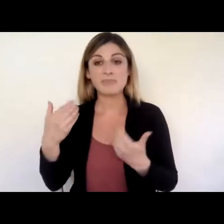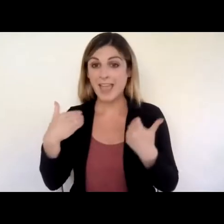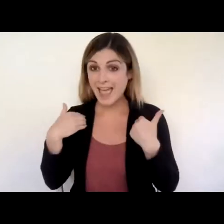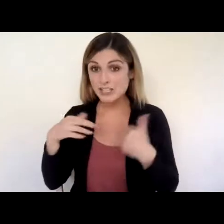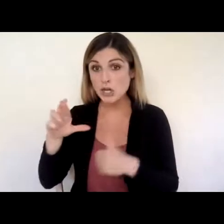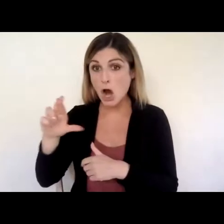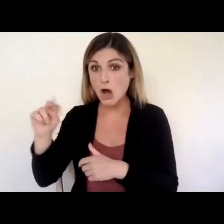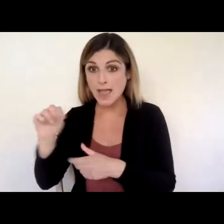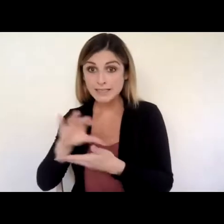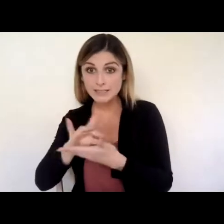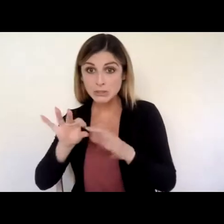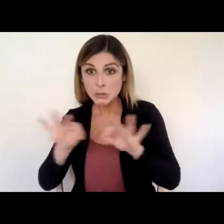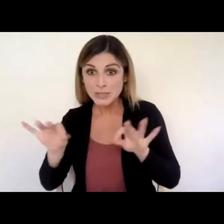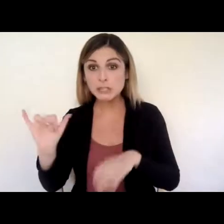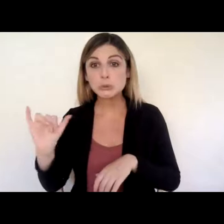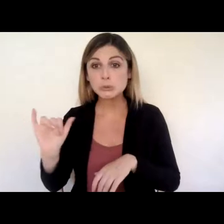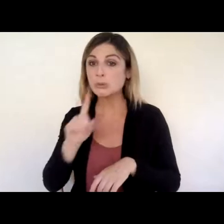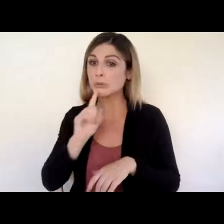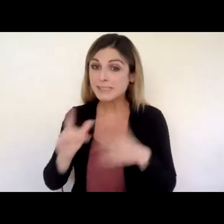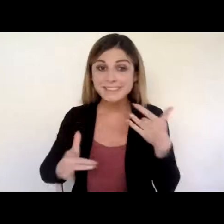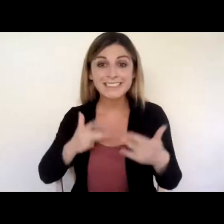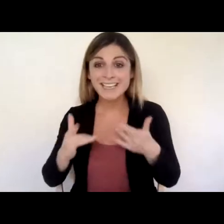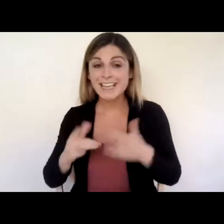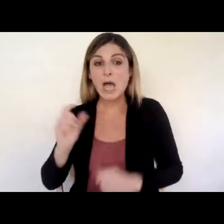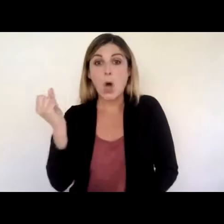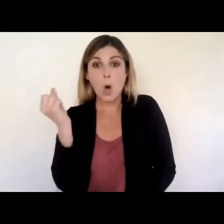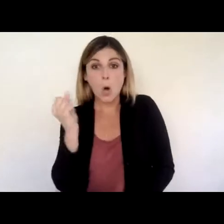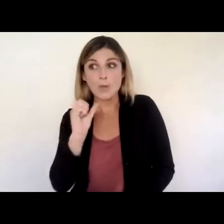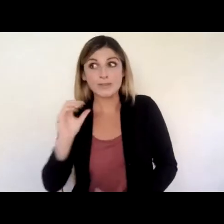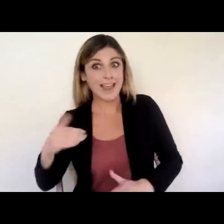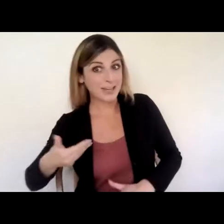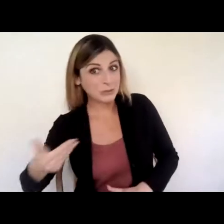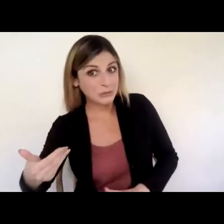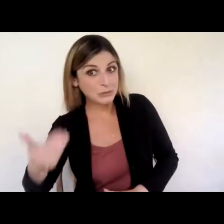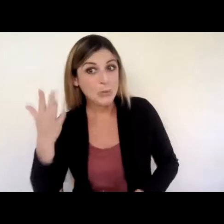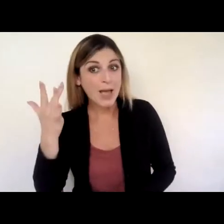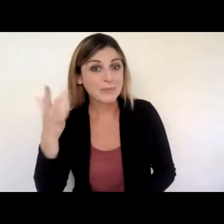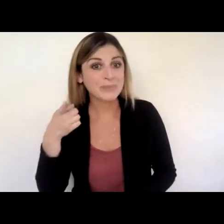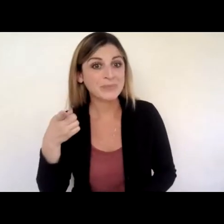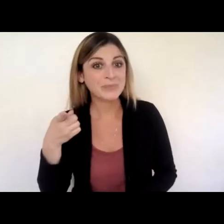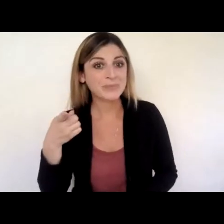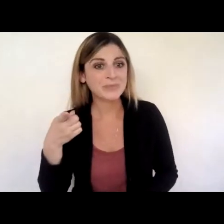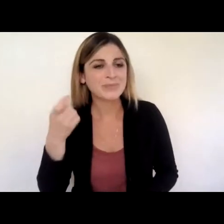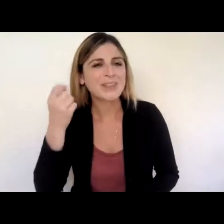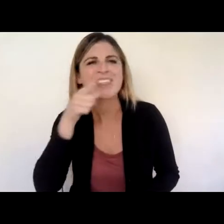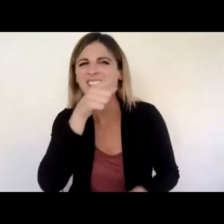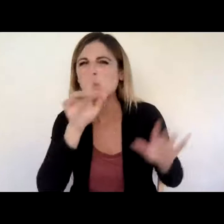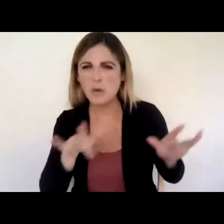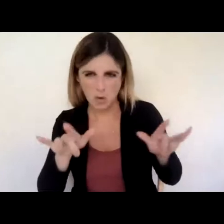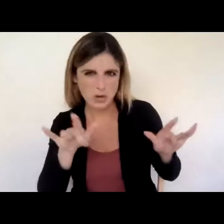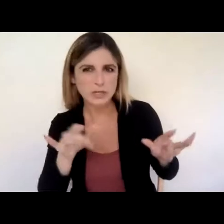degree. And so really excited, and I'm not going to introduce her yet though, because and by the way, this is all going to be recorded.